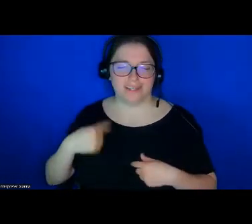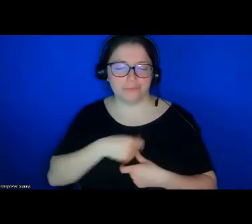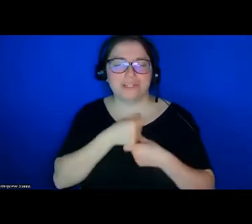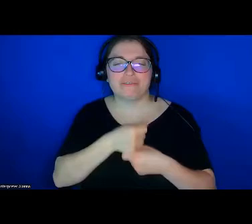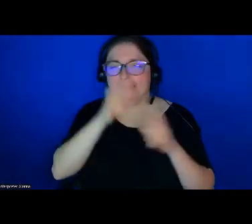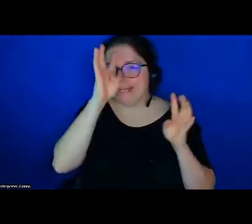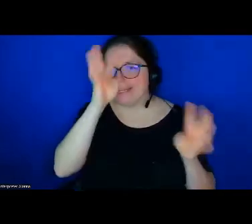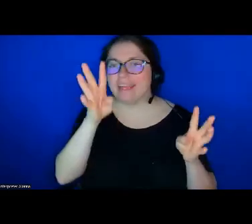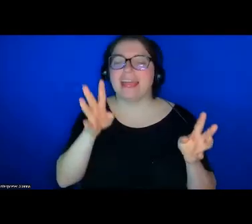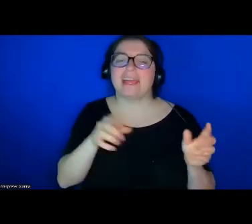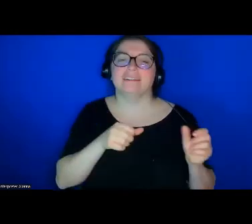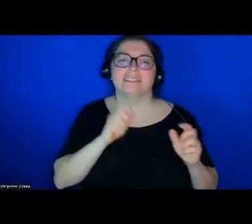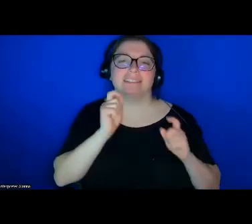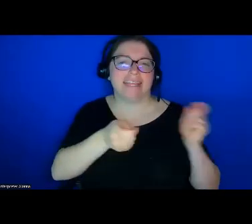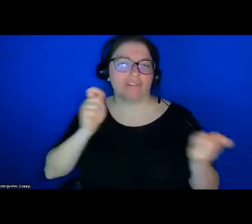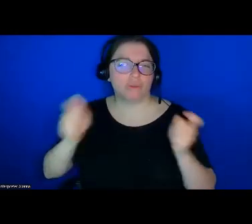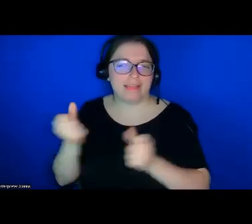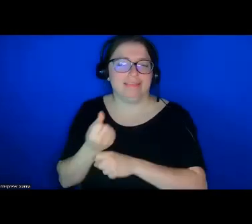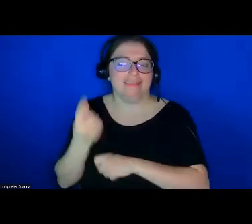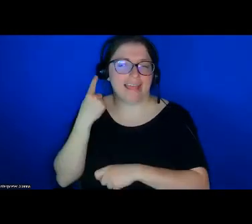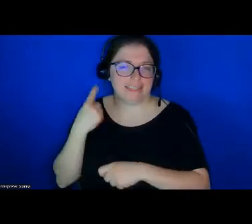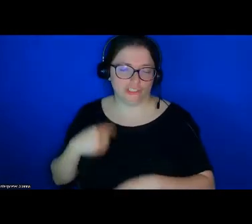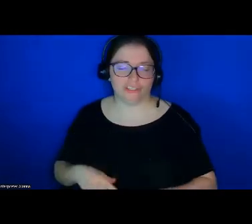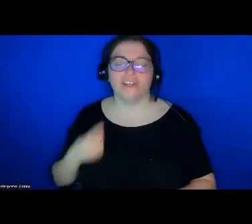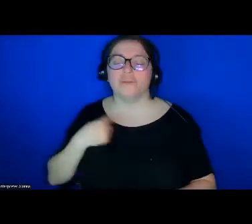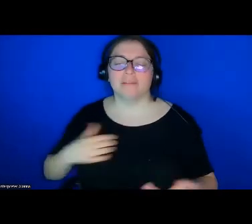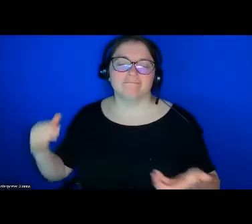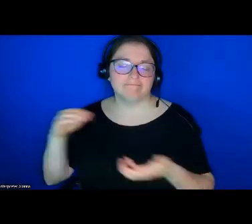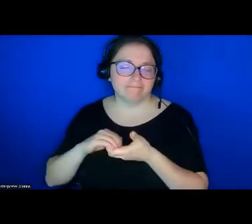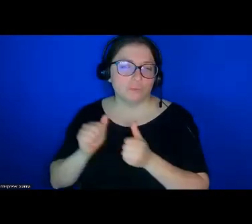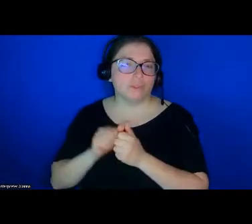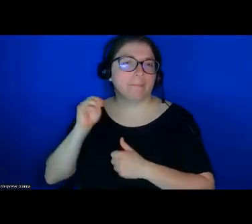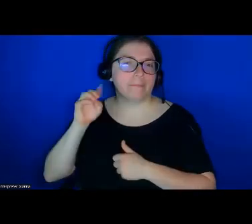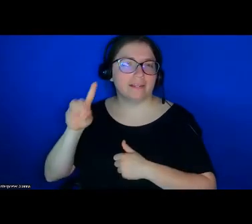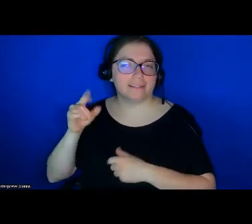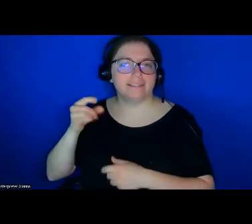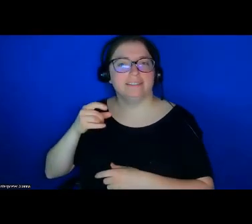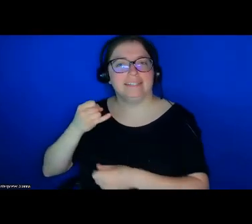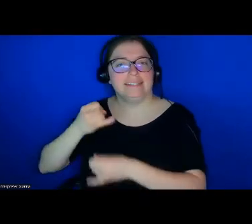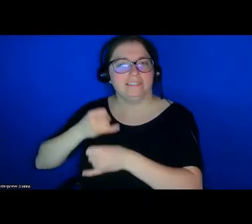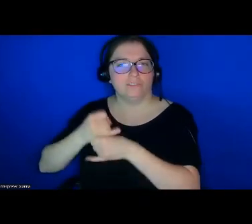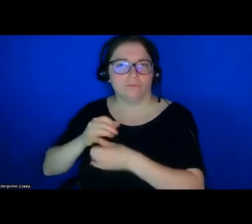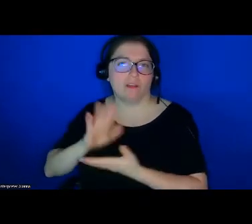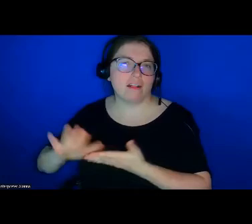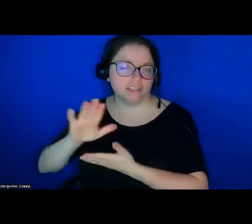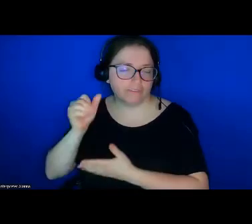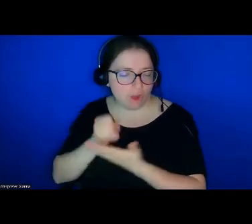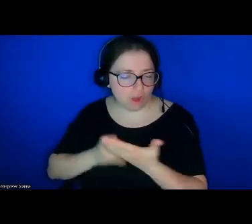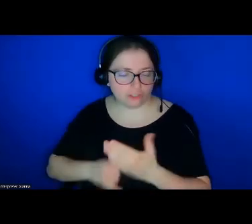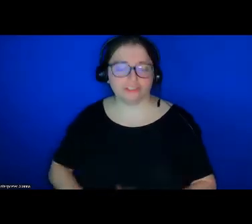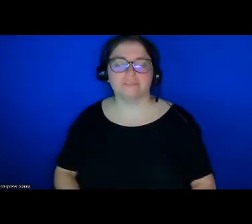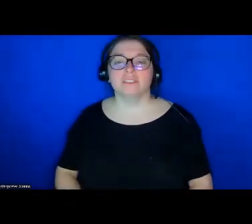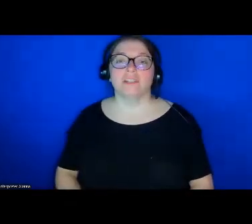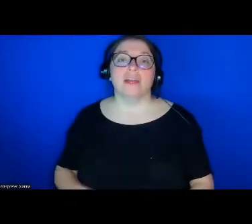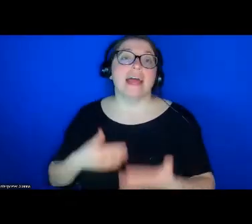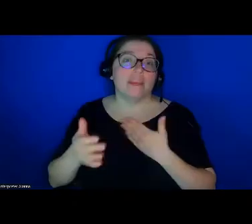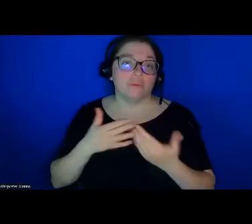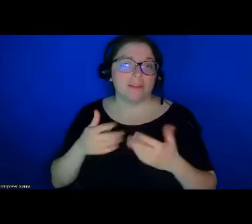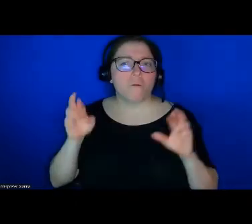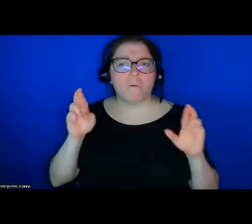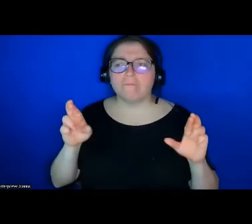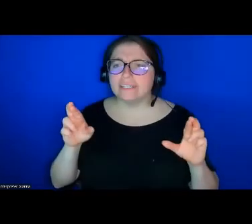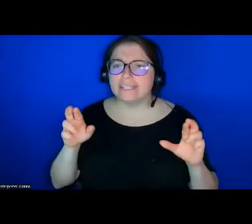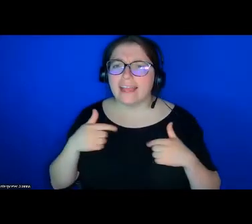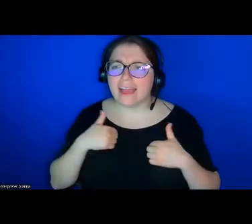in a partnership that we have with the Maryland Institute College of Art um so I would love to share with you hopefully I'm sharing privileges